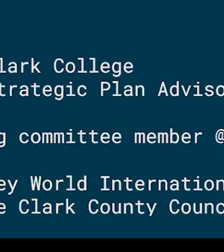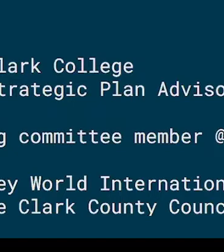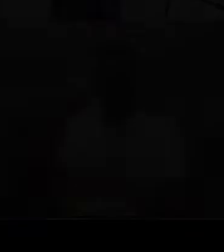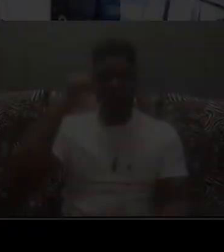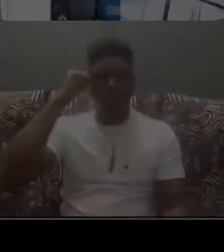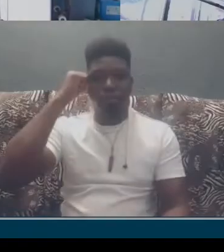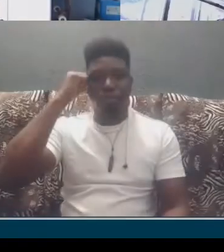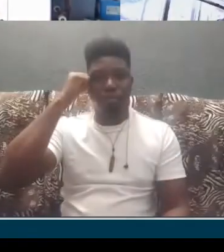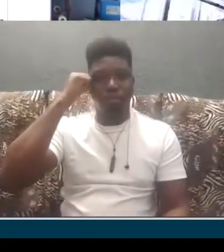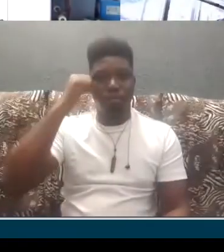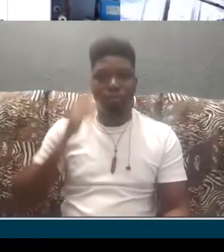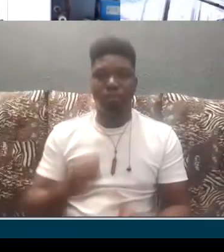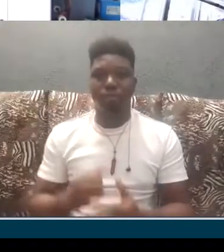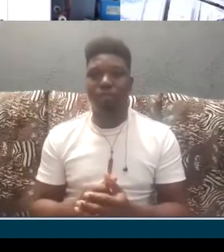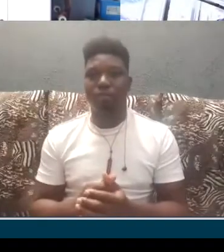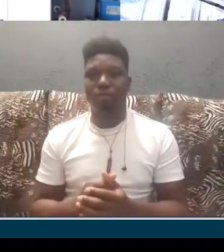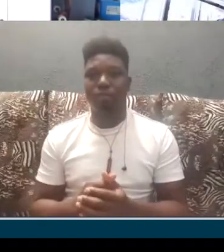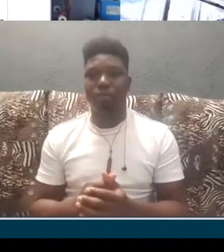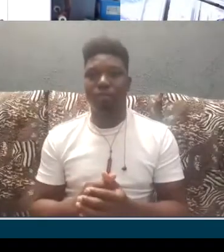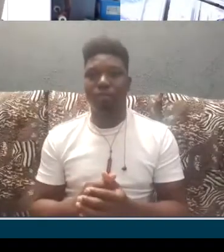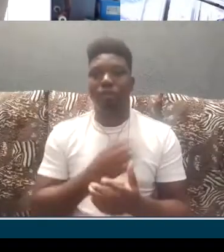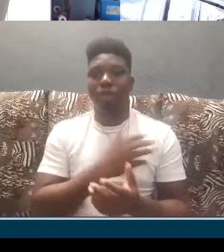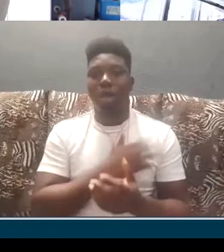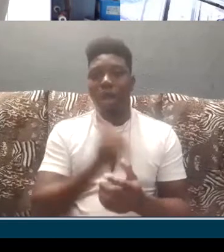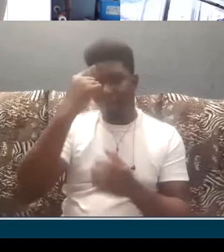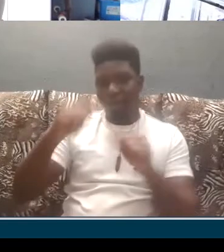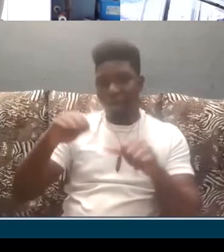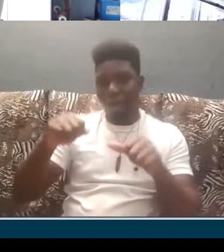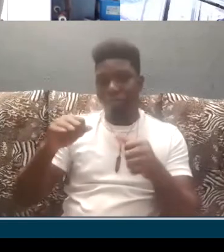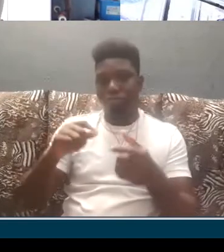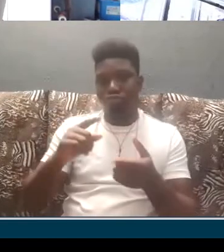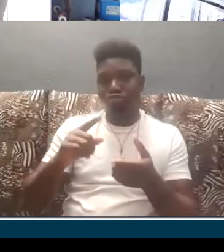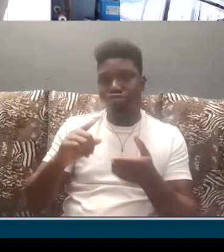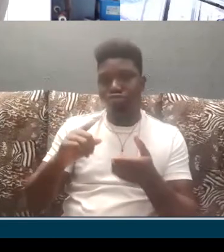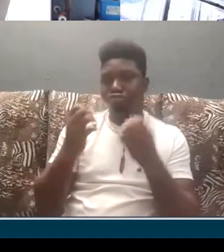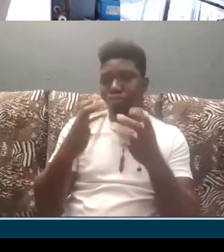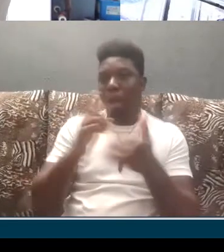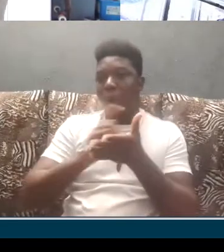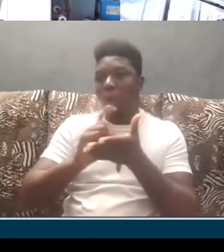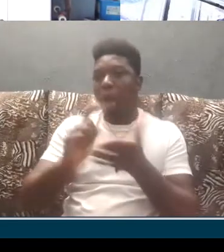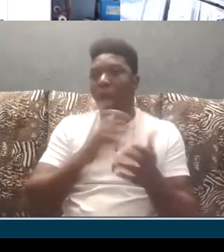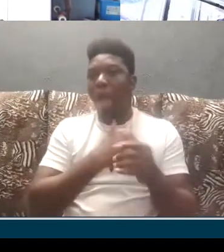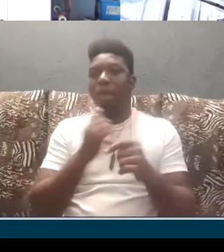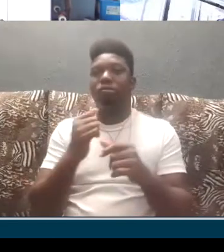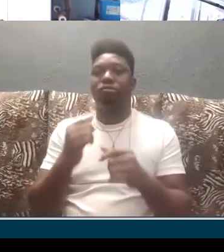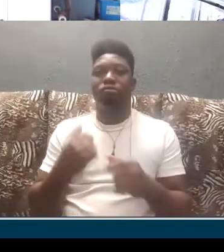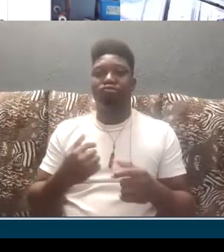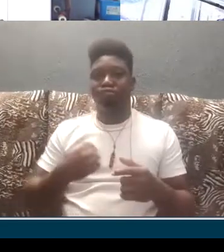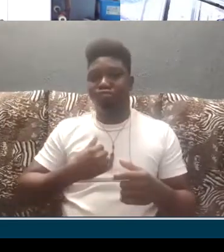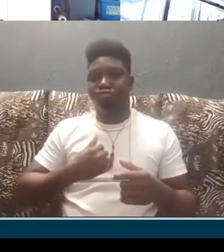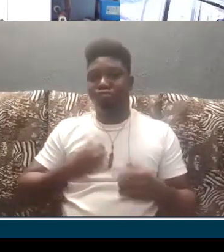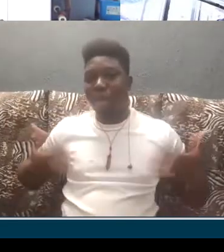for Abby over the past couple of weeks. And so I'm so excited, Abby, that you're finally here.